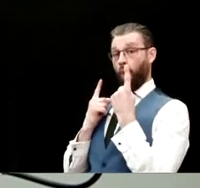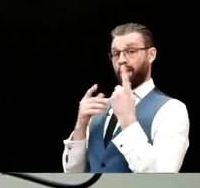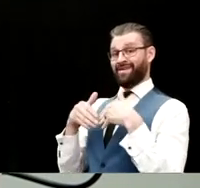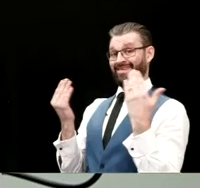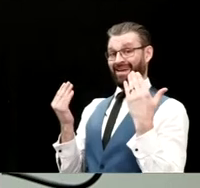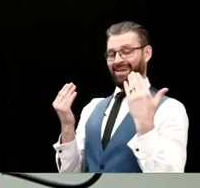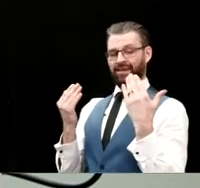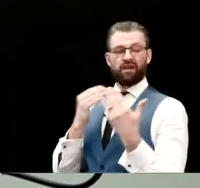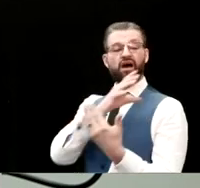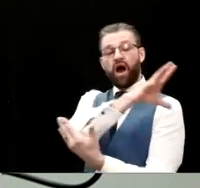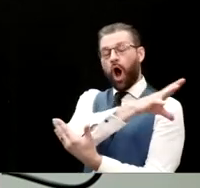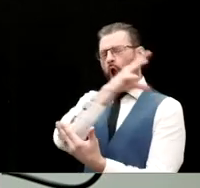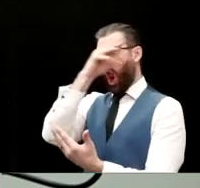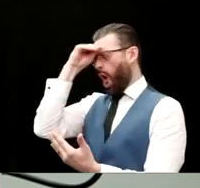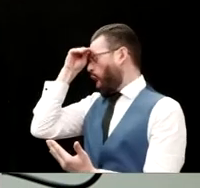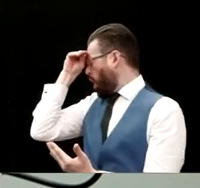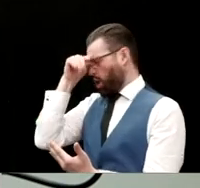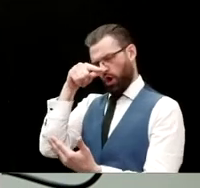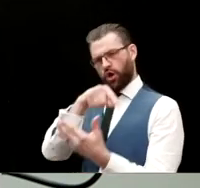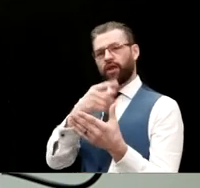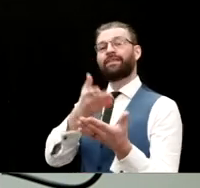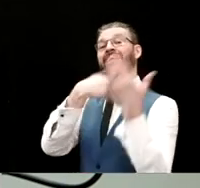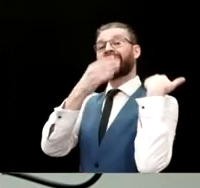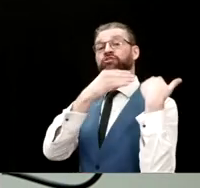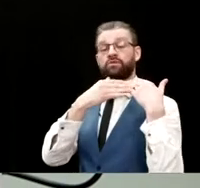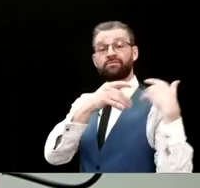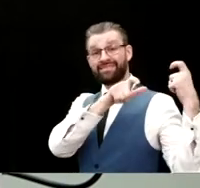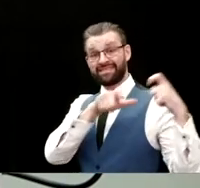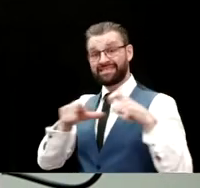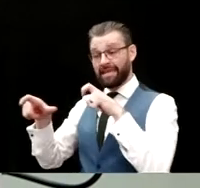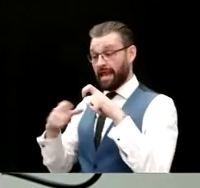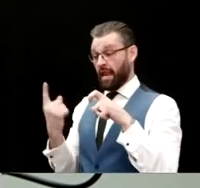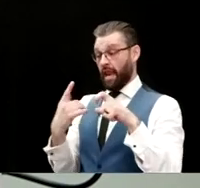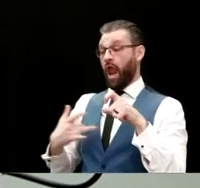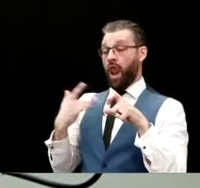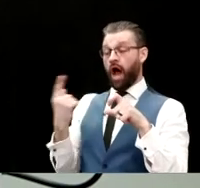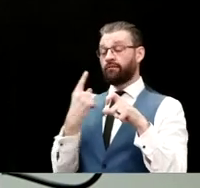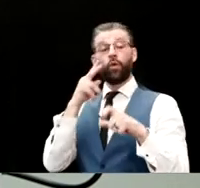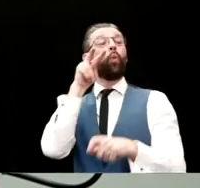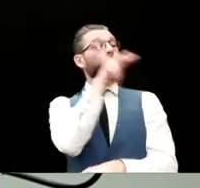much about this history, a history to which there are still living witnesses.